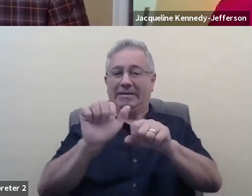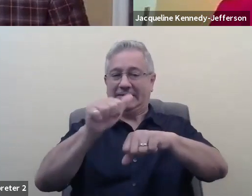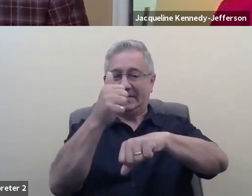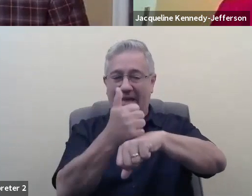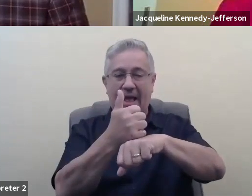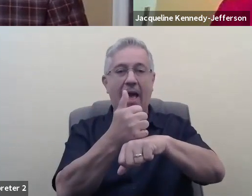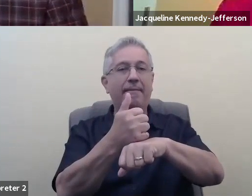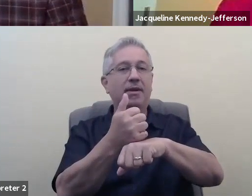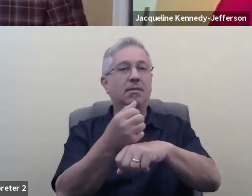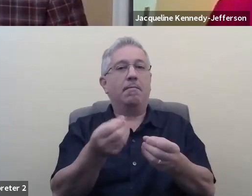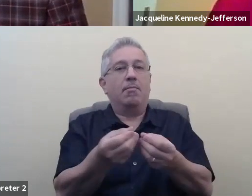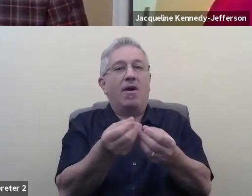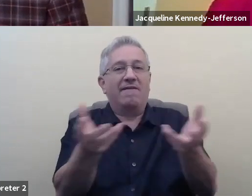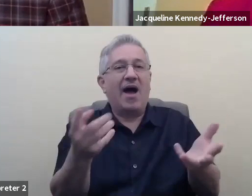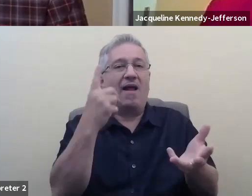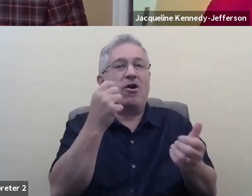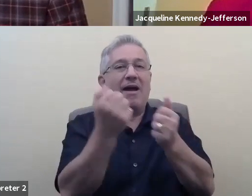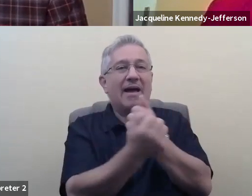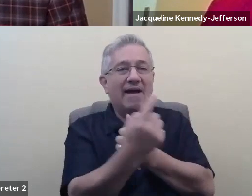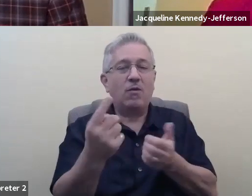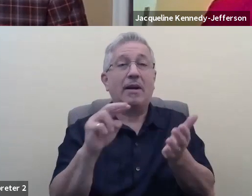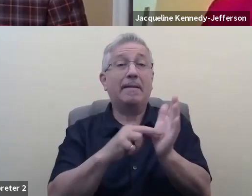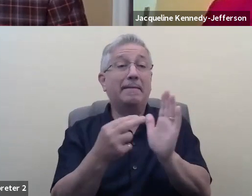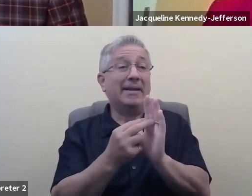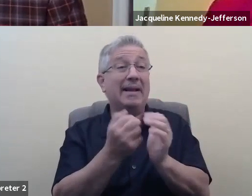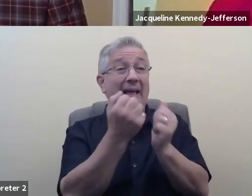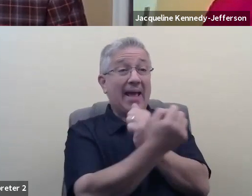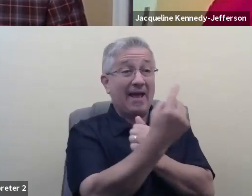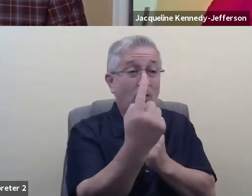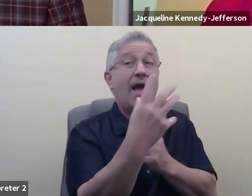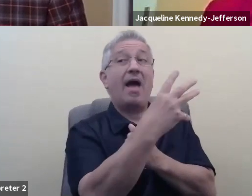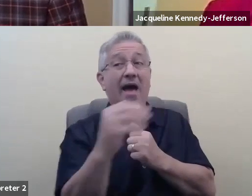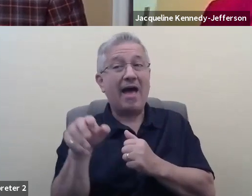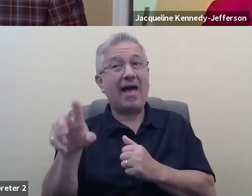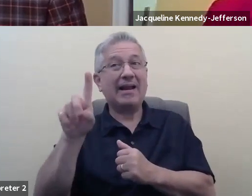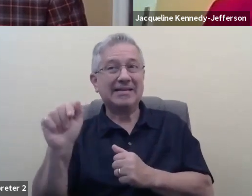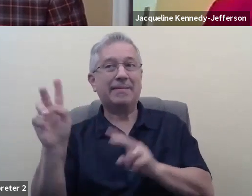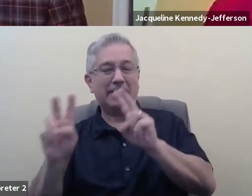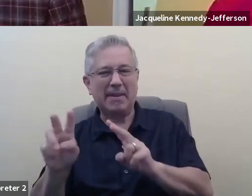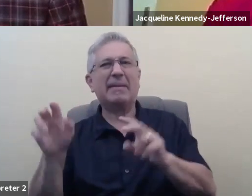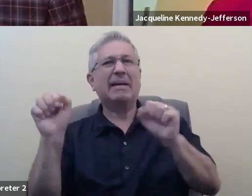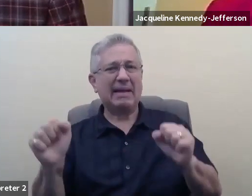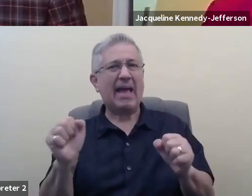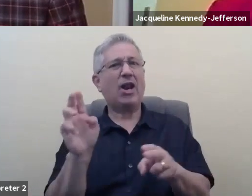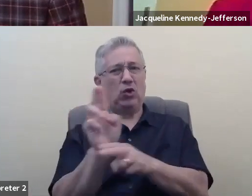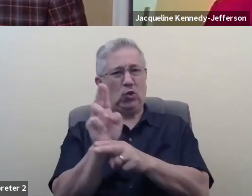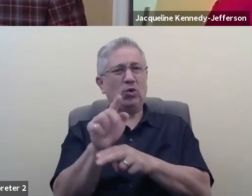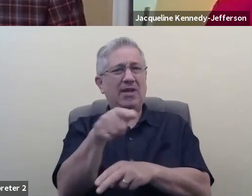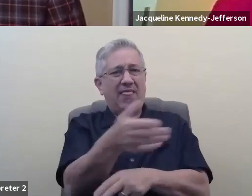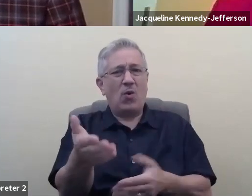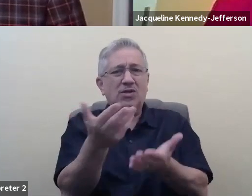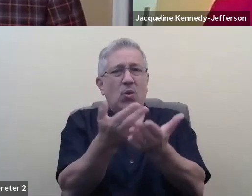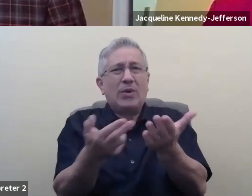put forward so that individuals with disabilities can have access to know about those